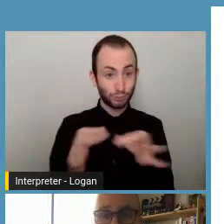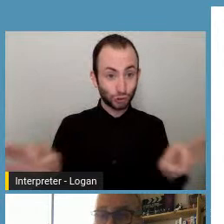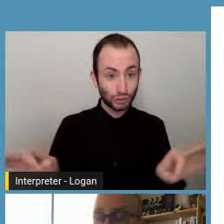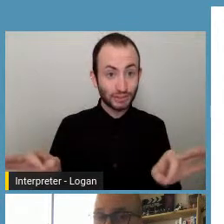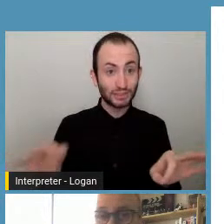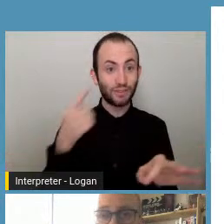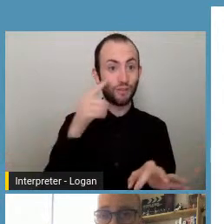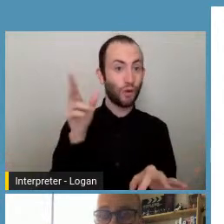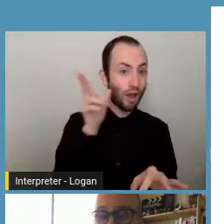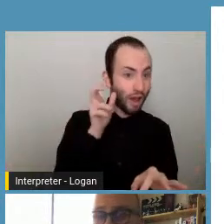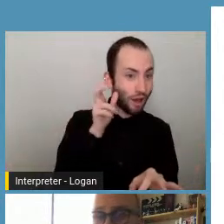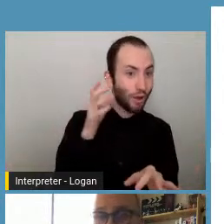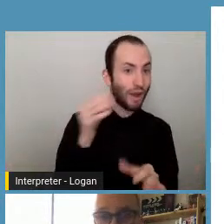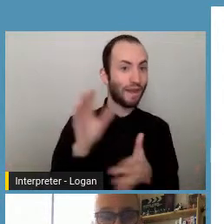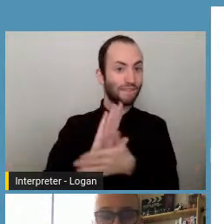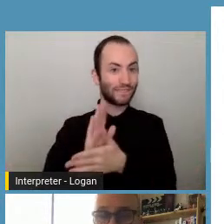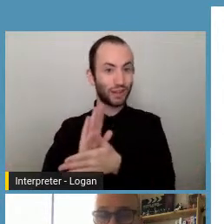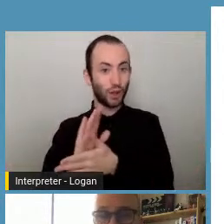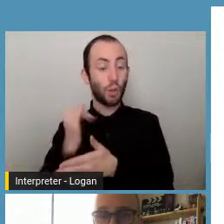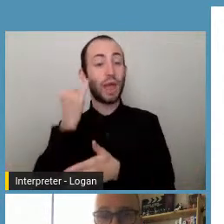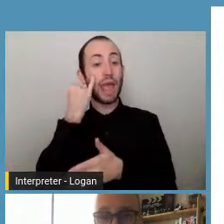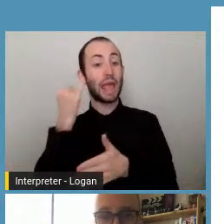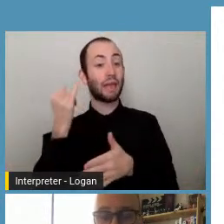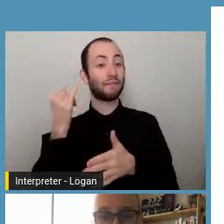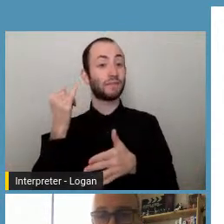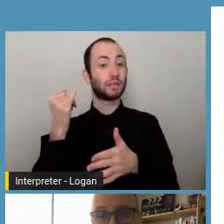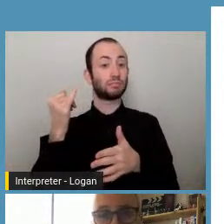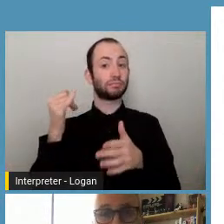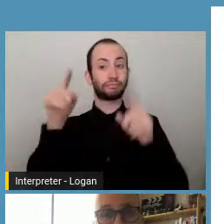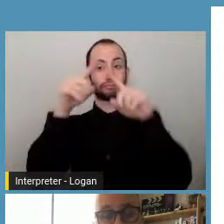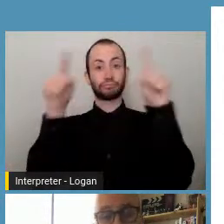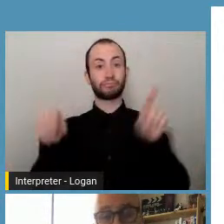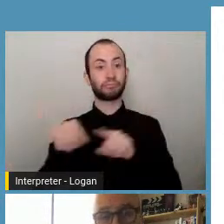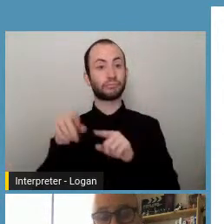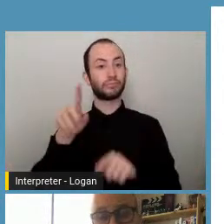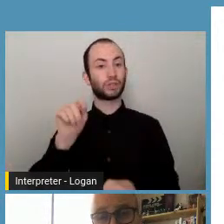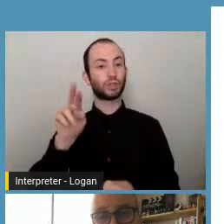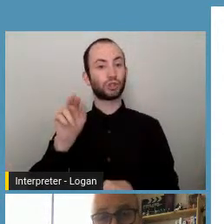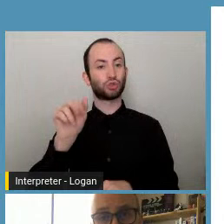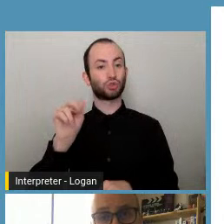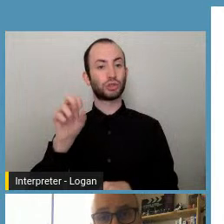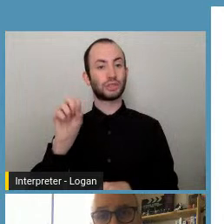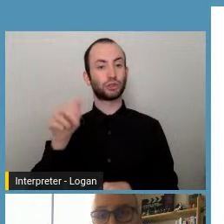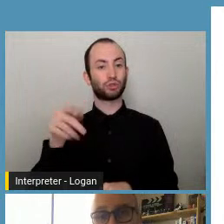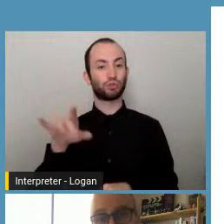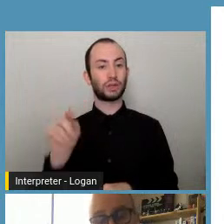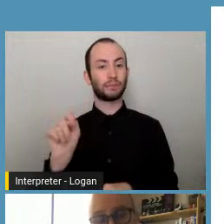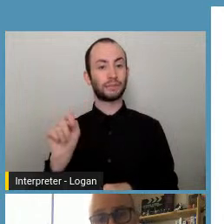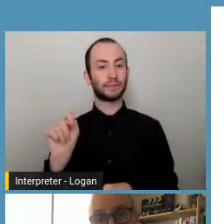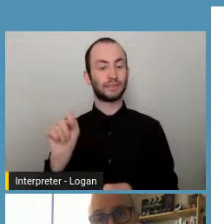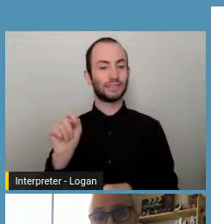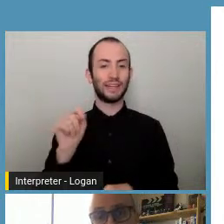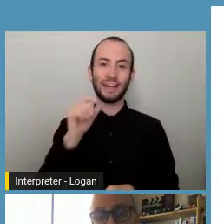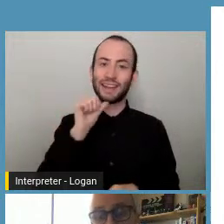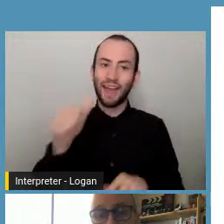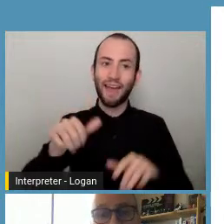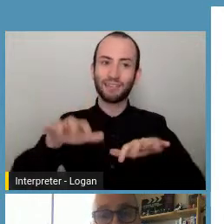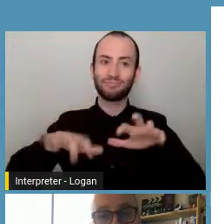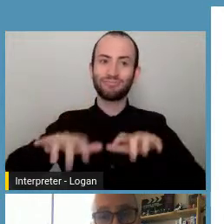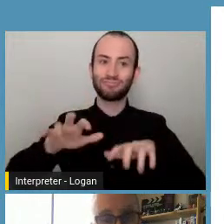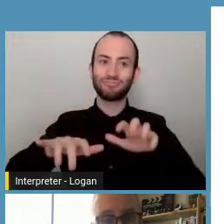video. If we have transcripts, you know, nothing's being developed on a typewriter these days, it's all born digital. Let's ensure